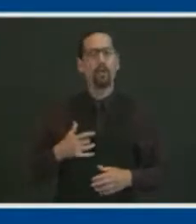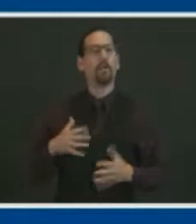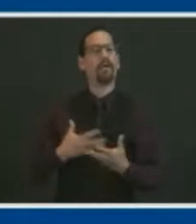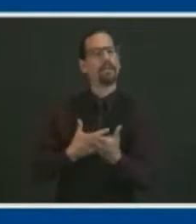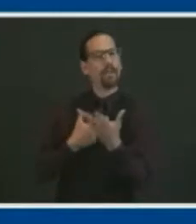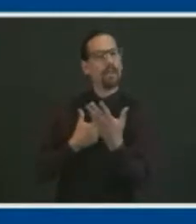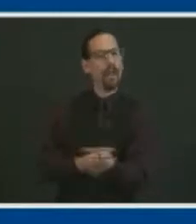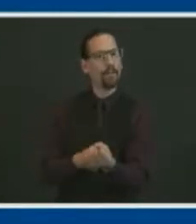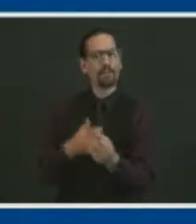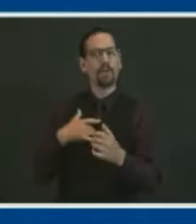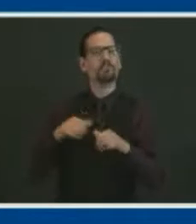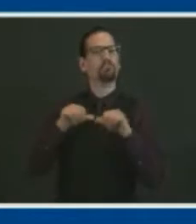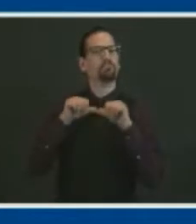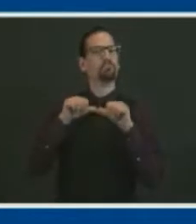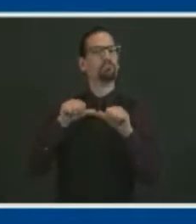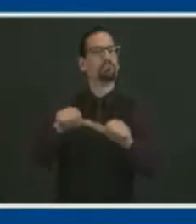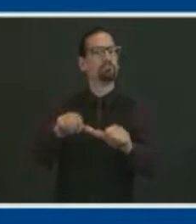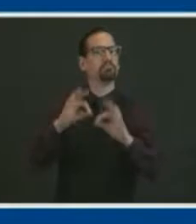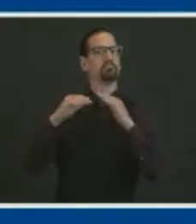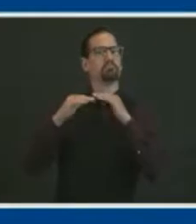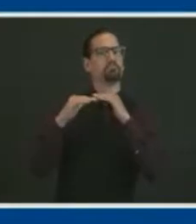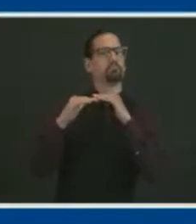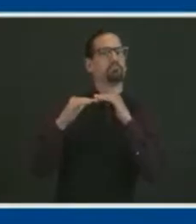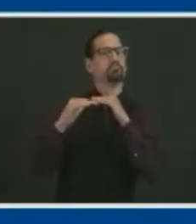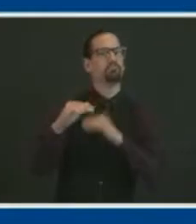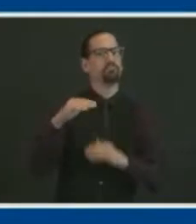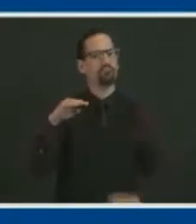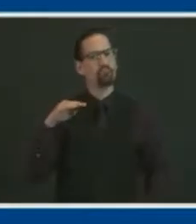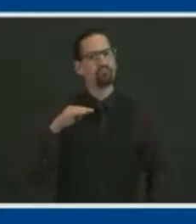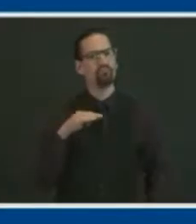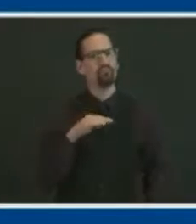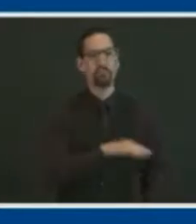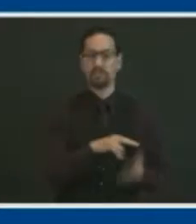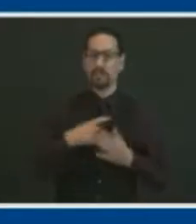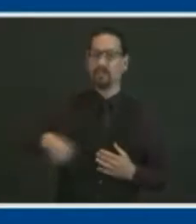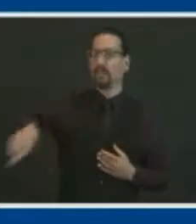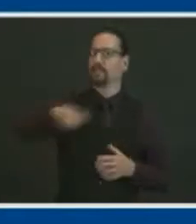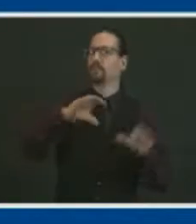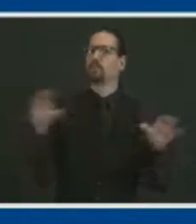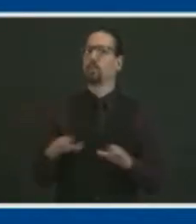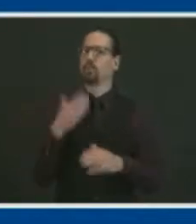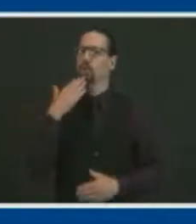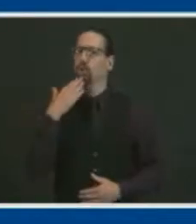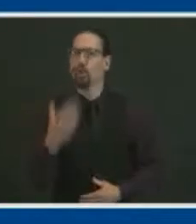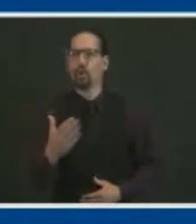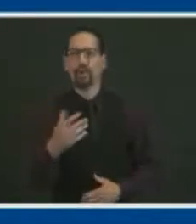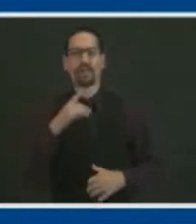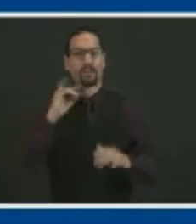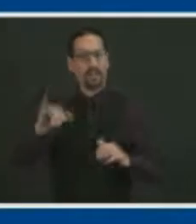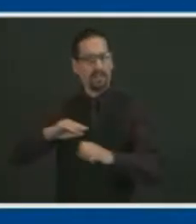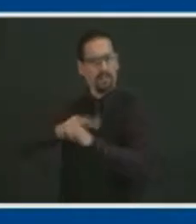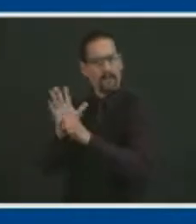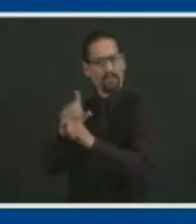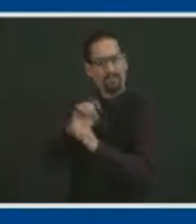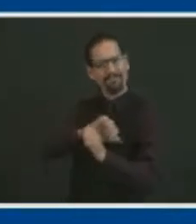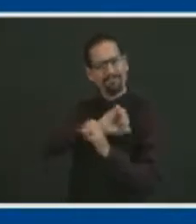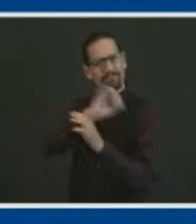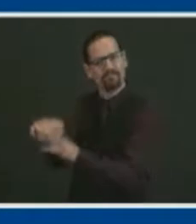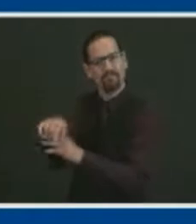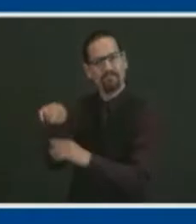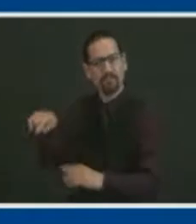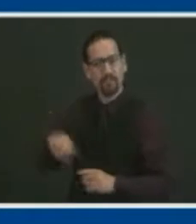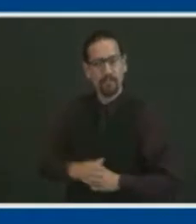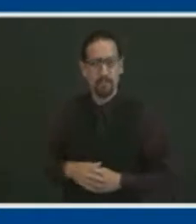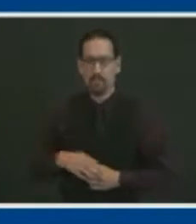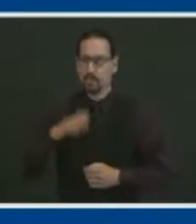have a stable situation and doing a very good job dealing with the virus. I will say, I have